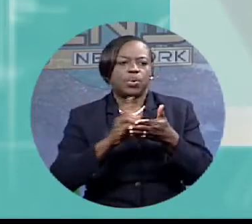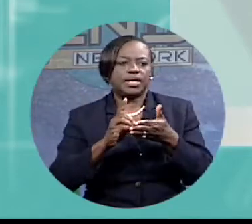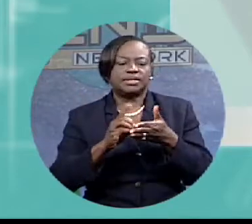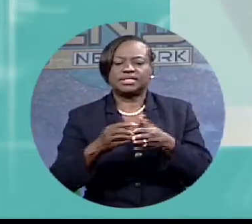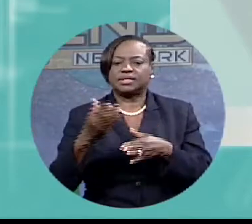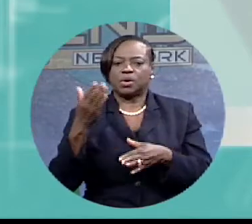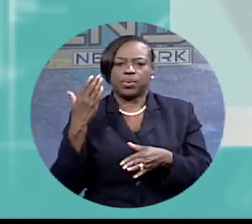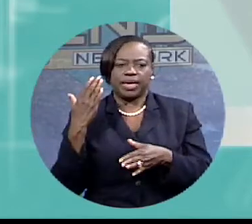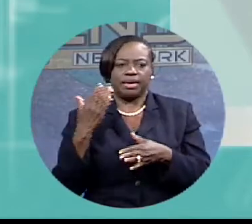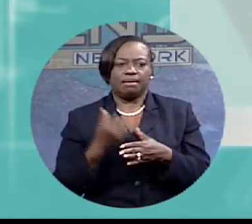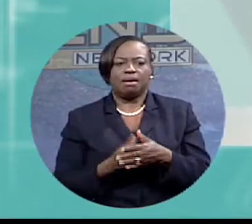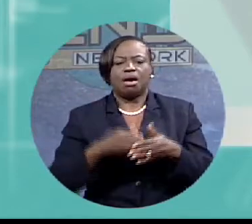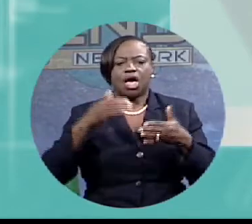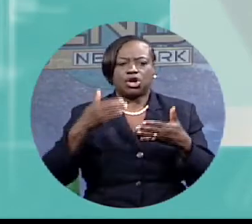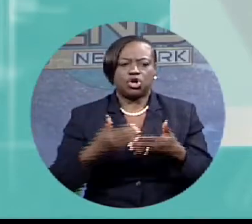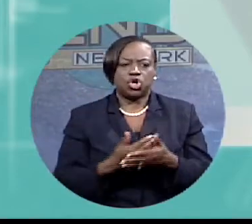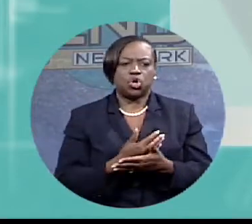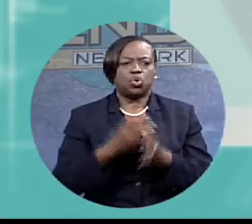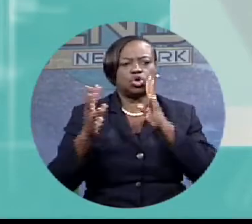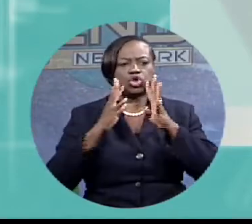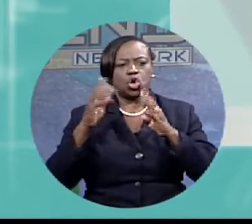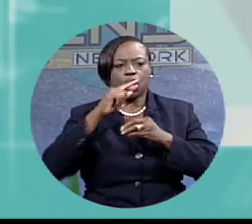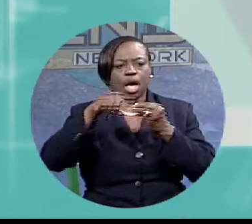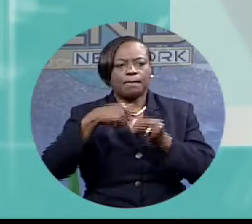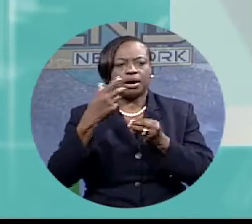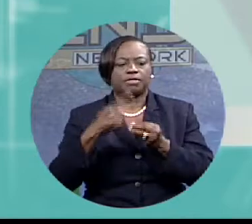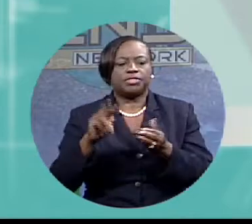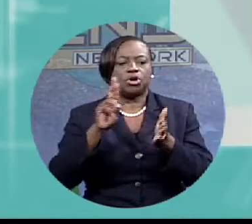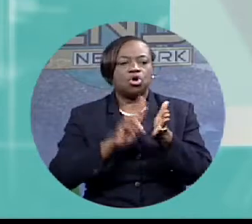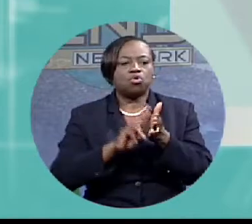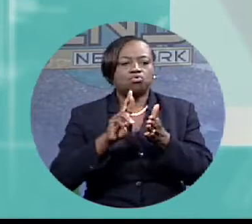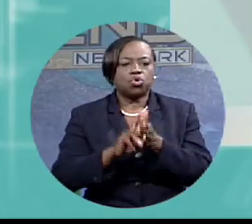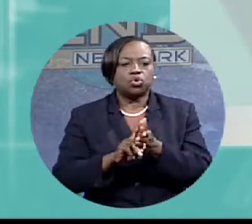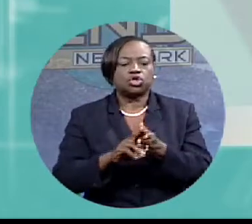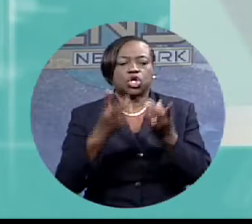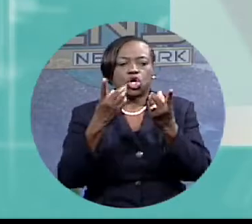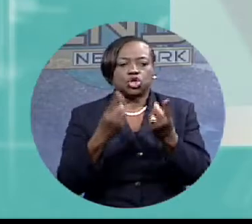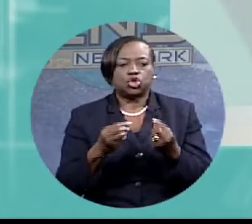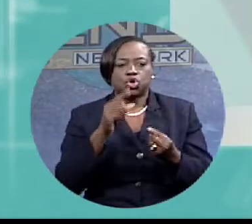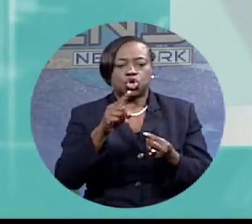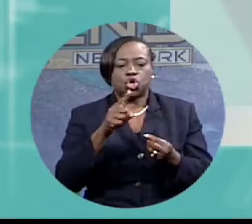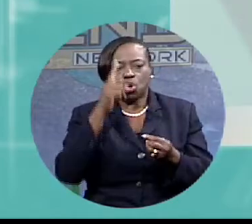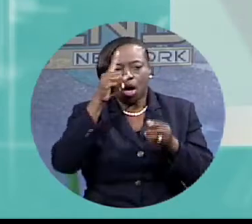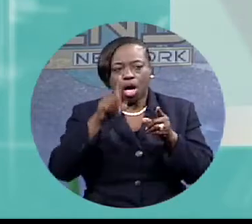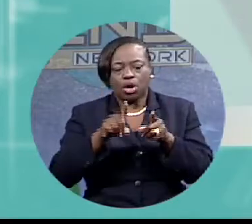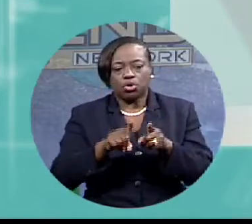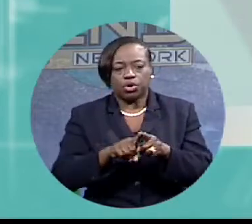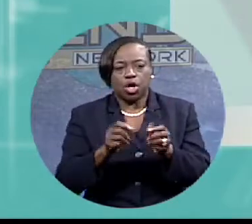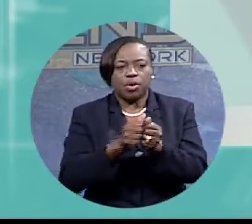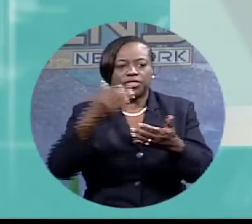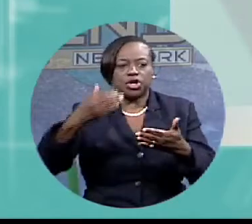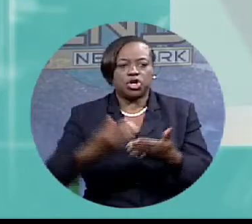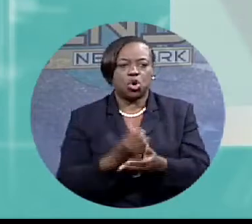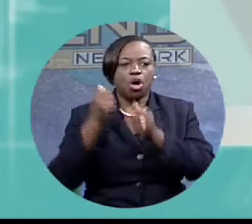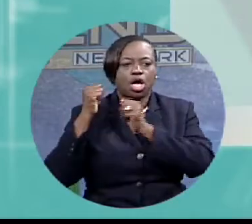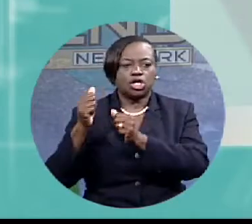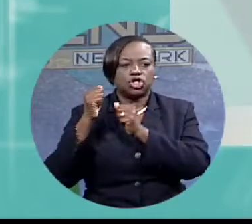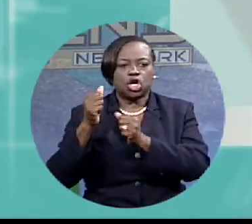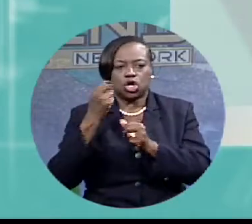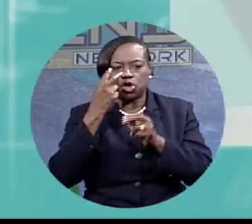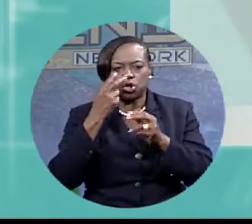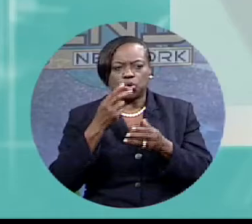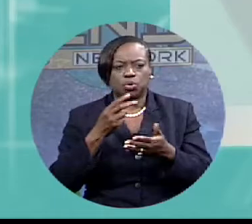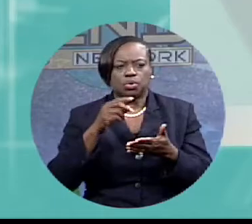the rules to be implemented this season, our question asks, do you agree with the new Junkanoo rules, yes or no? You can vote in